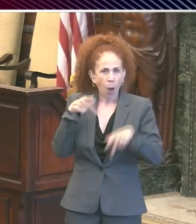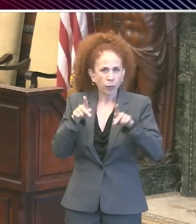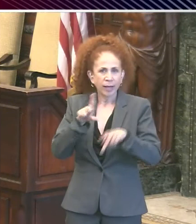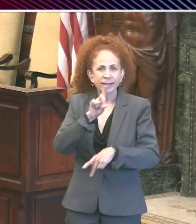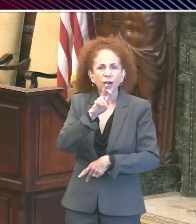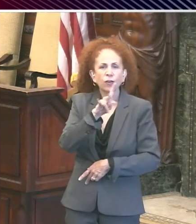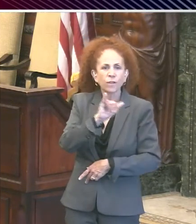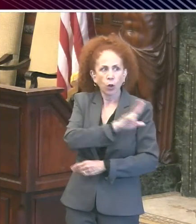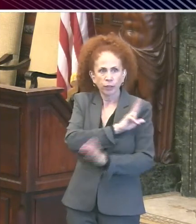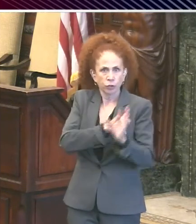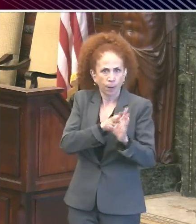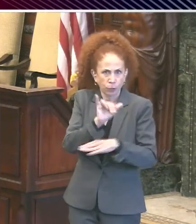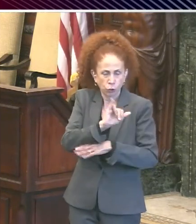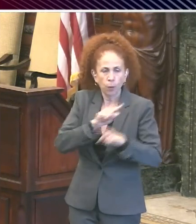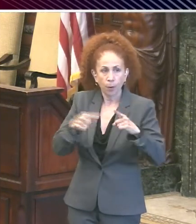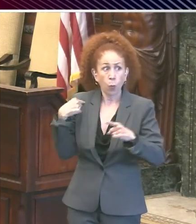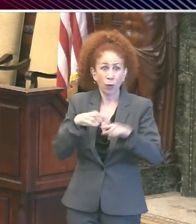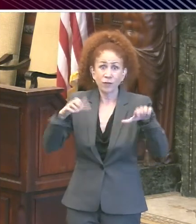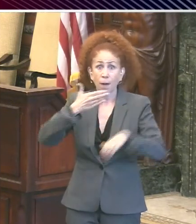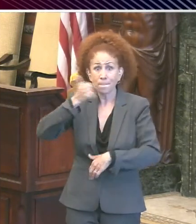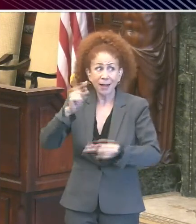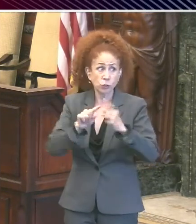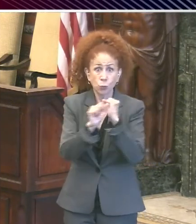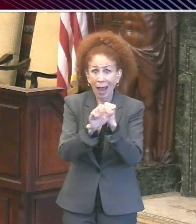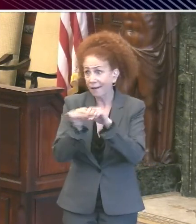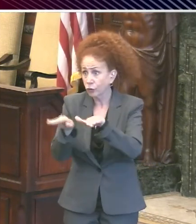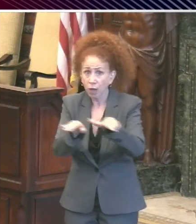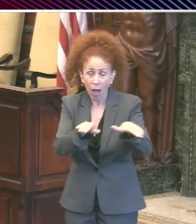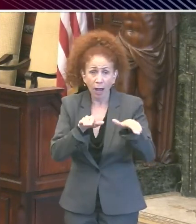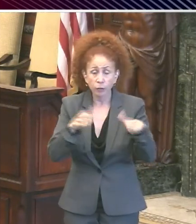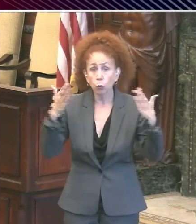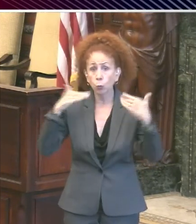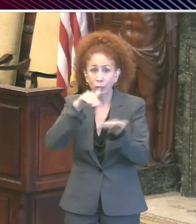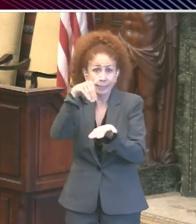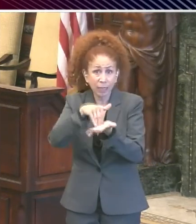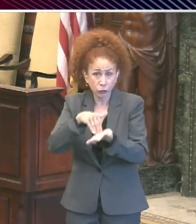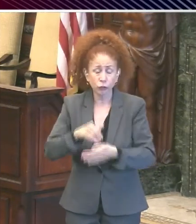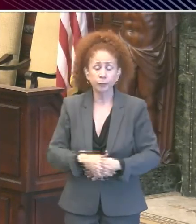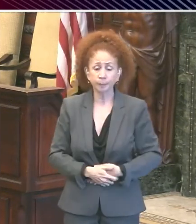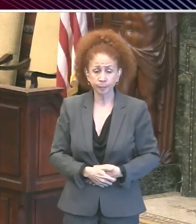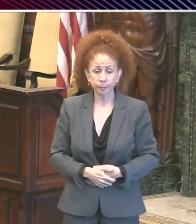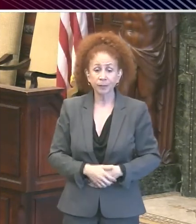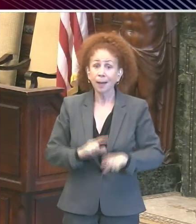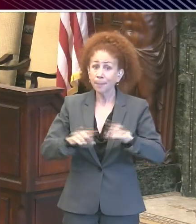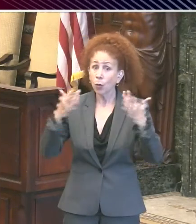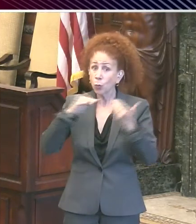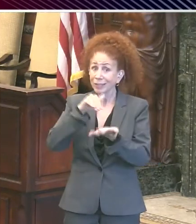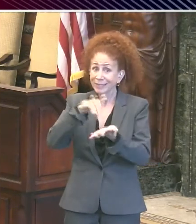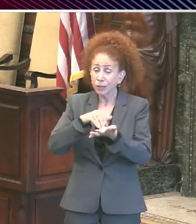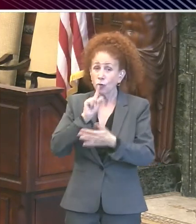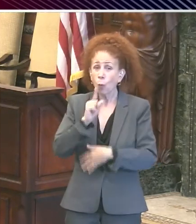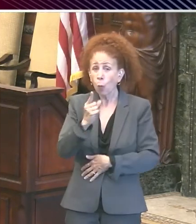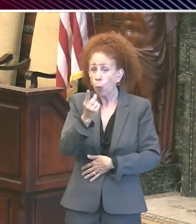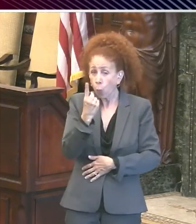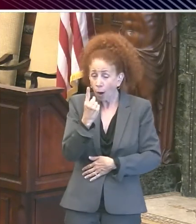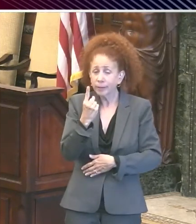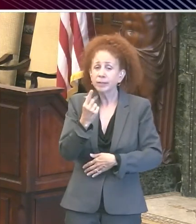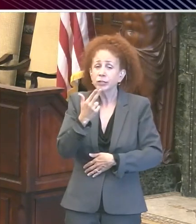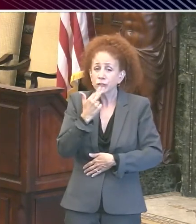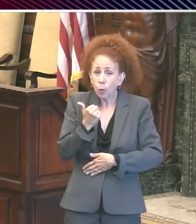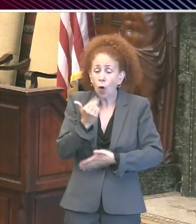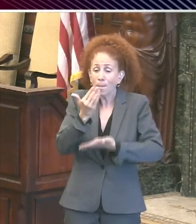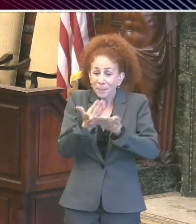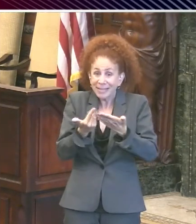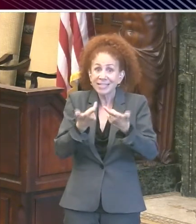Farley jump in. We've done our best to advertise the cooling centers, but the cooling centers are one small piece of a